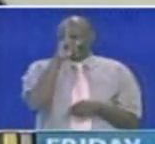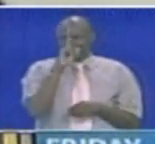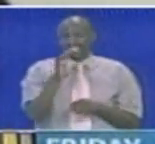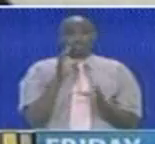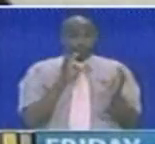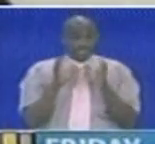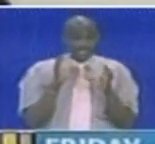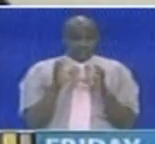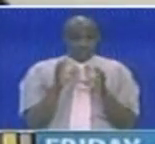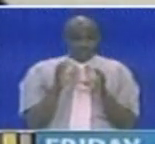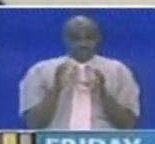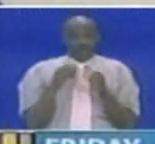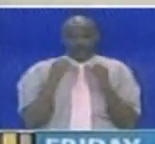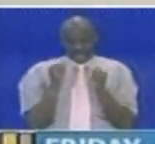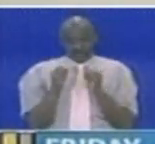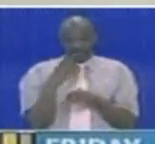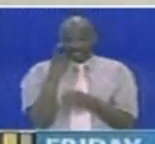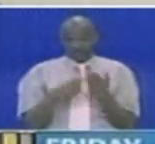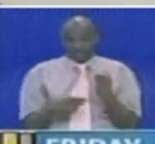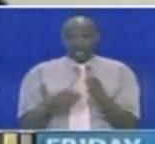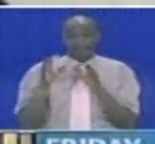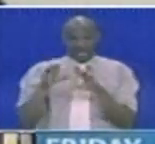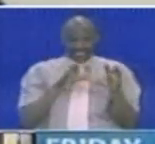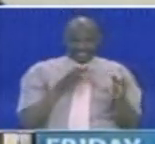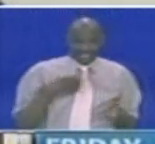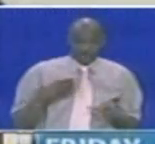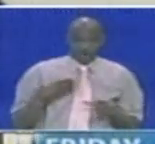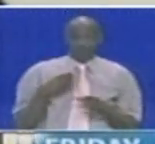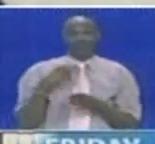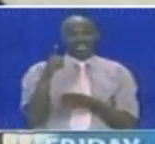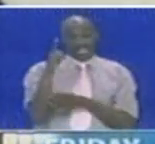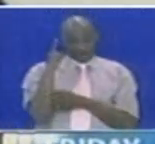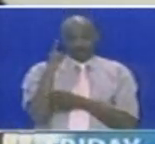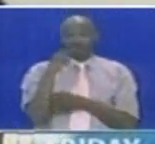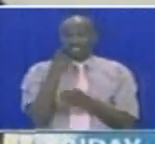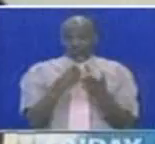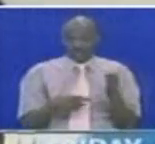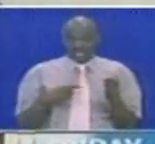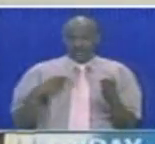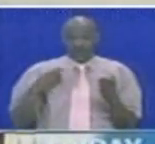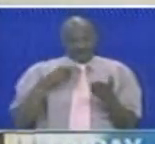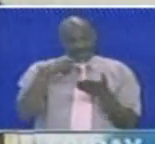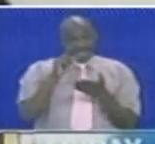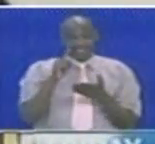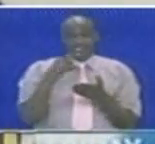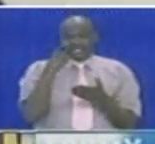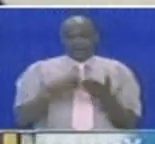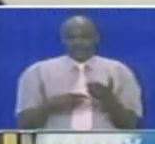Betty, broadcasting for that matter, marketing or the legal profession, we just have to get it right and